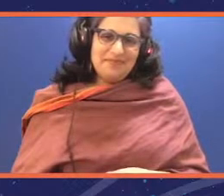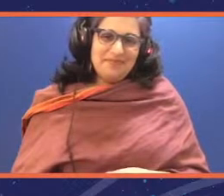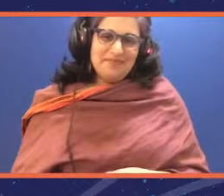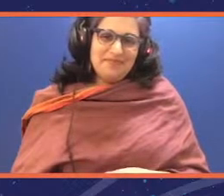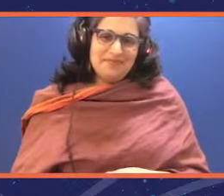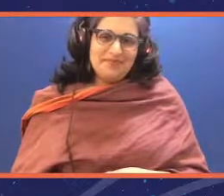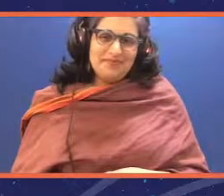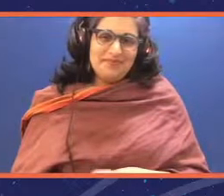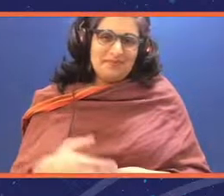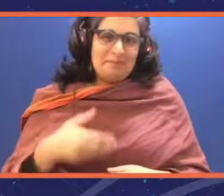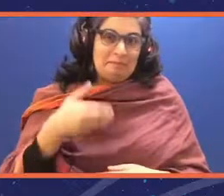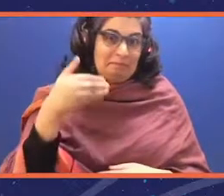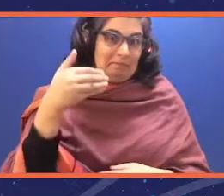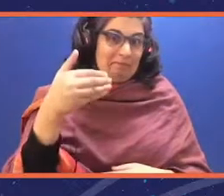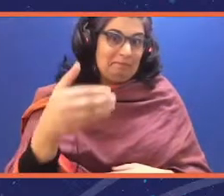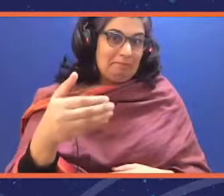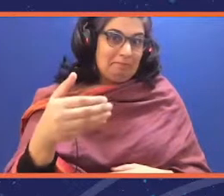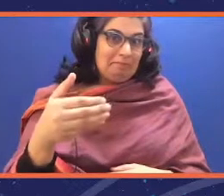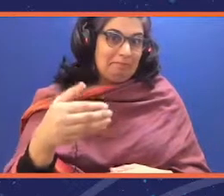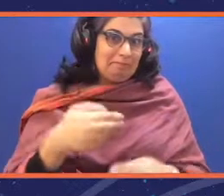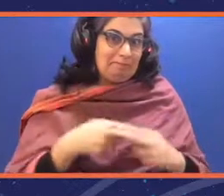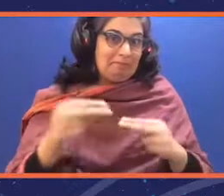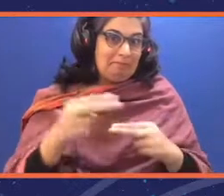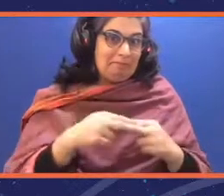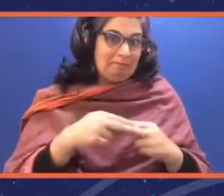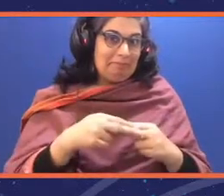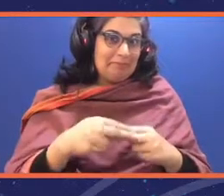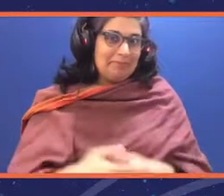Next, please.